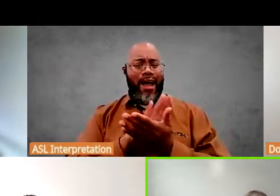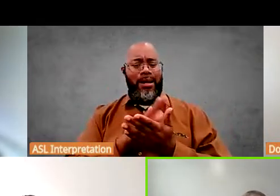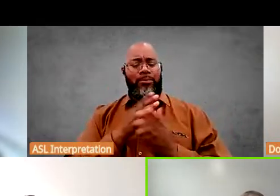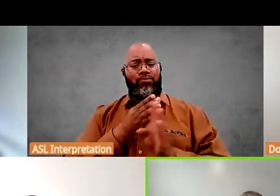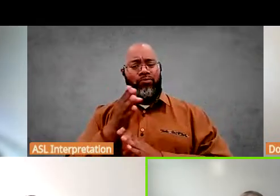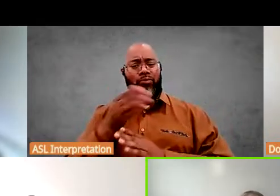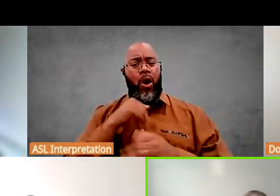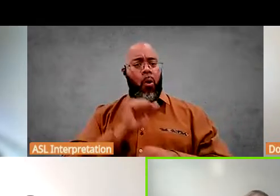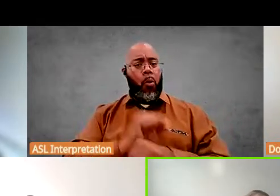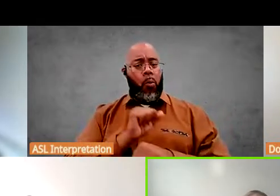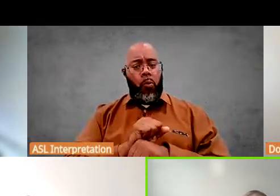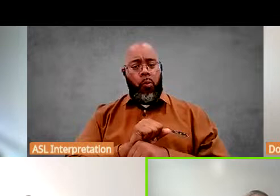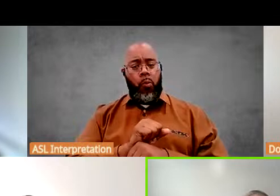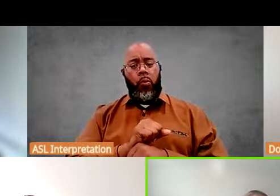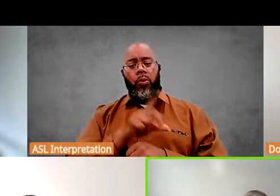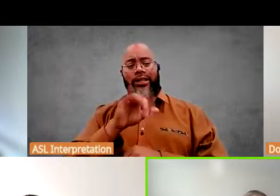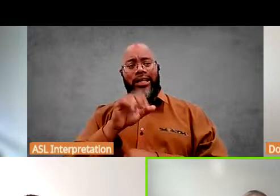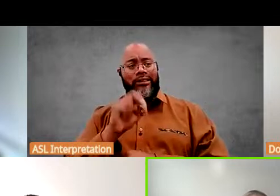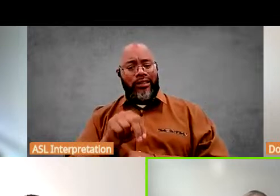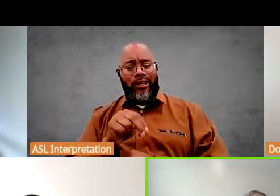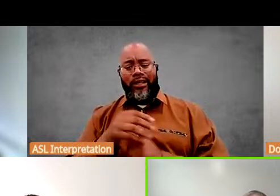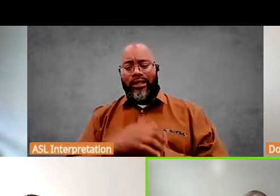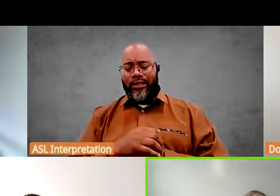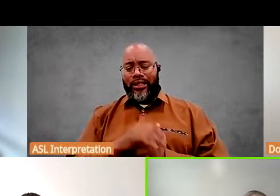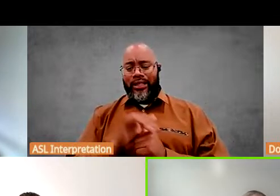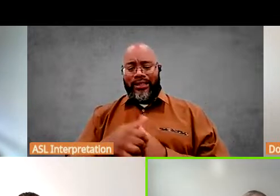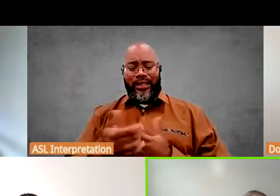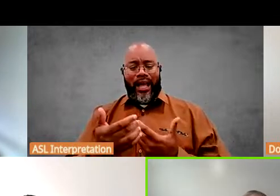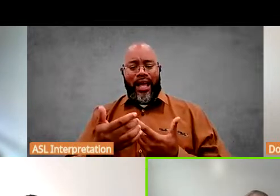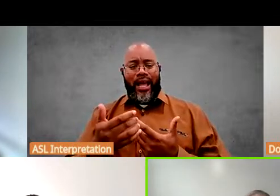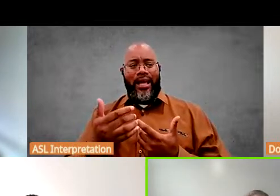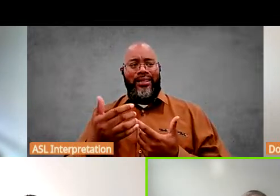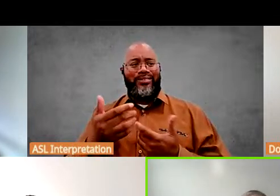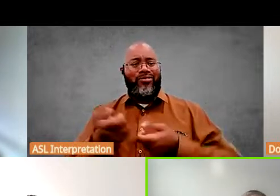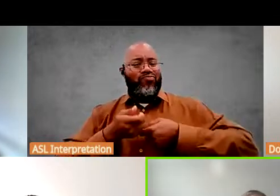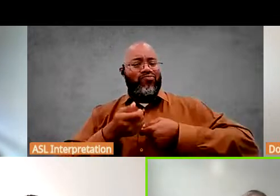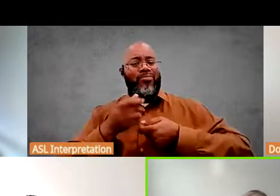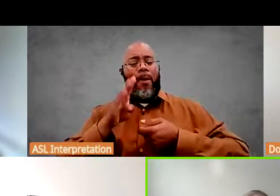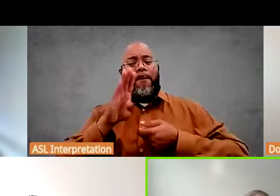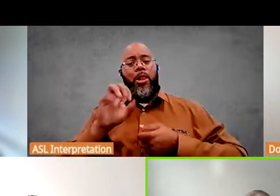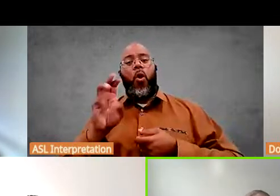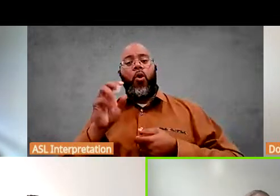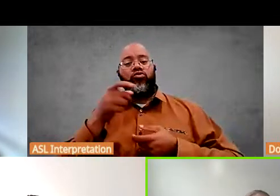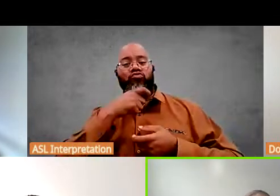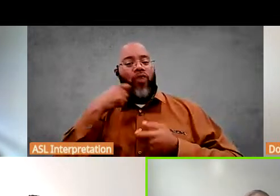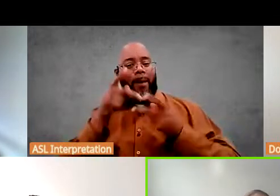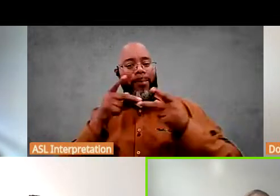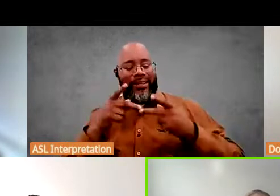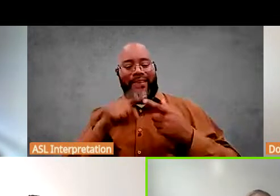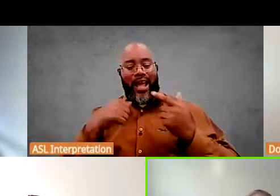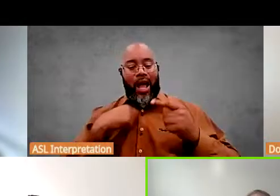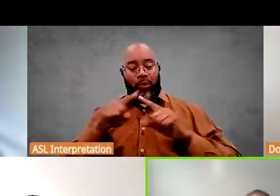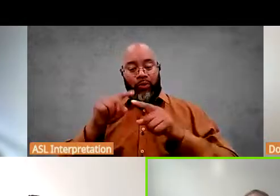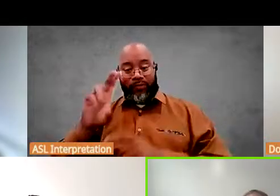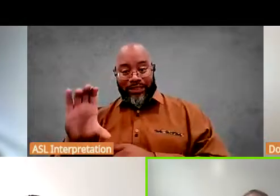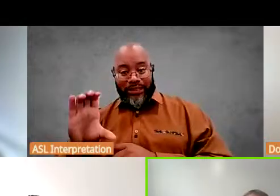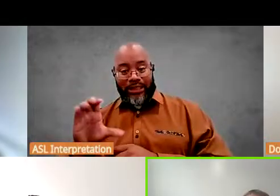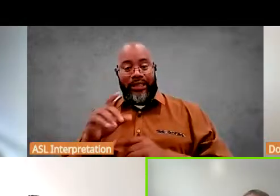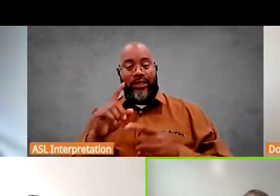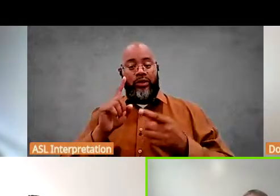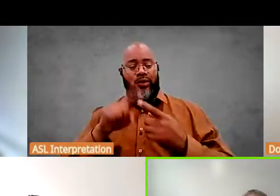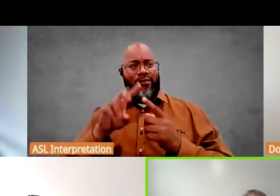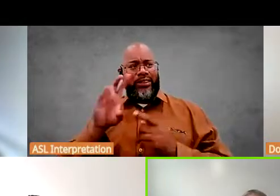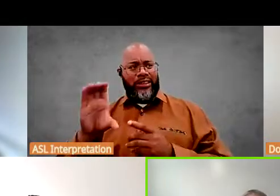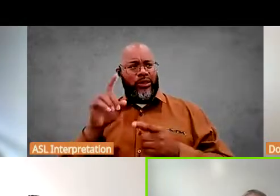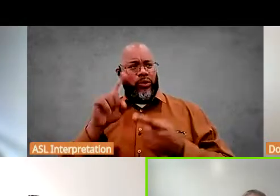work at like Dyson, the blow dryer place. It was great. And then I went into VC. from VC to like until like